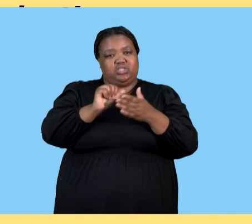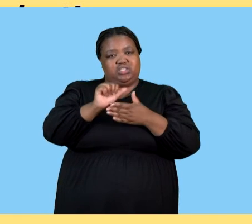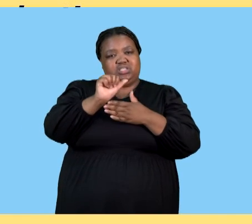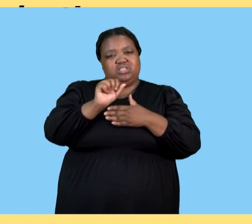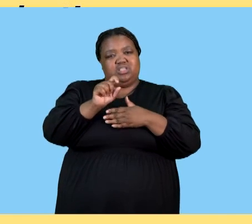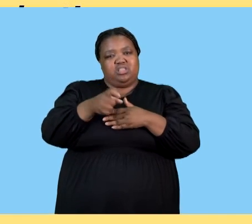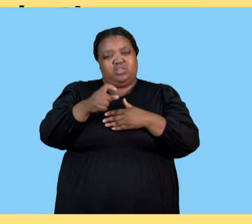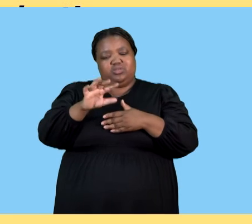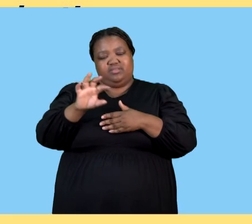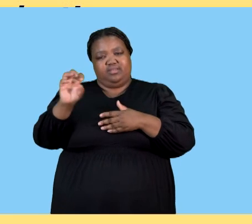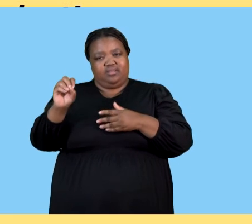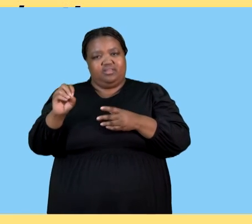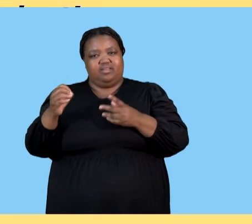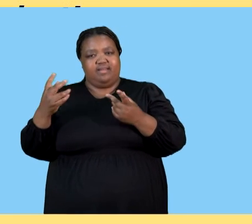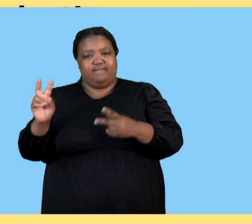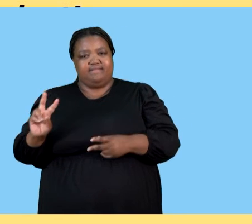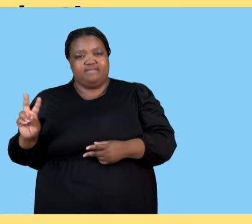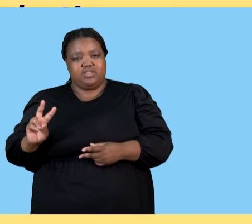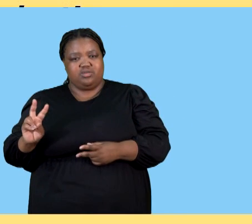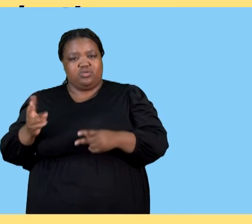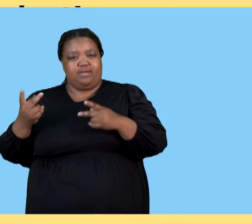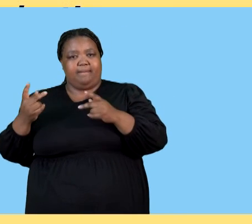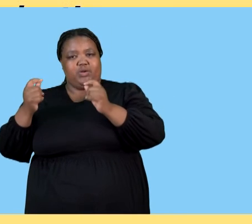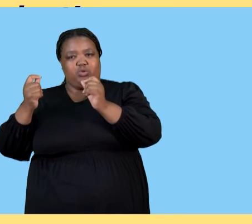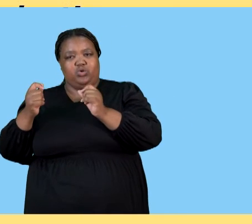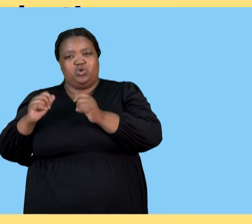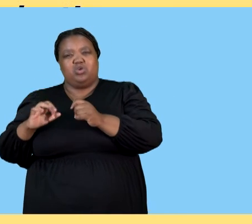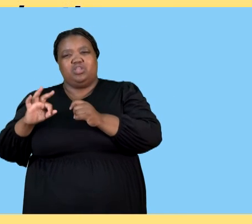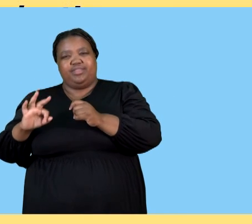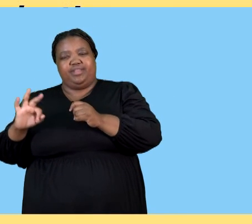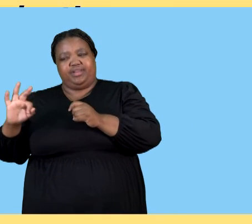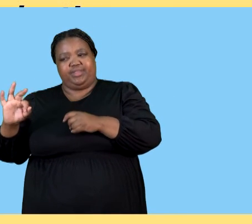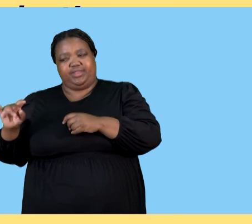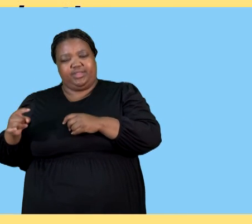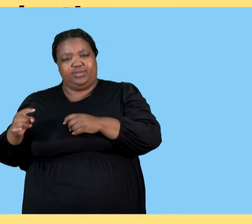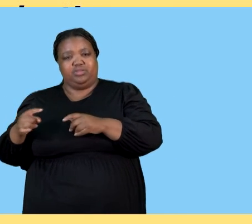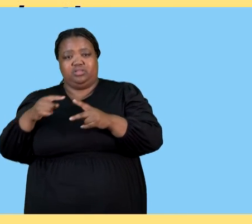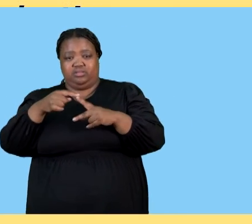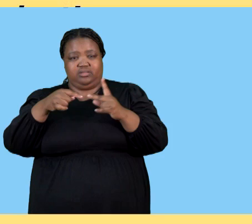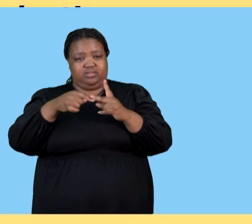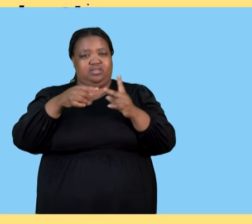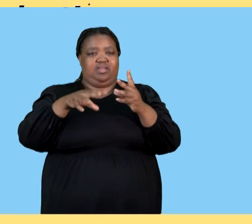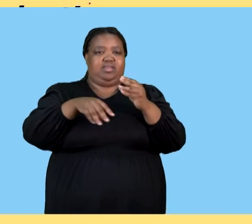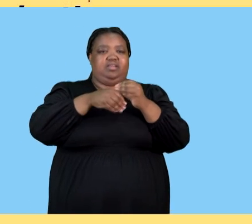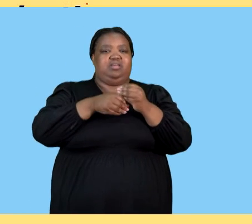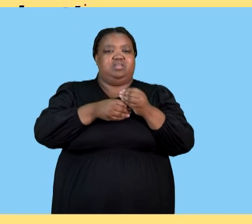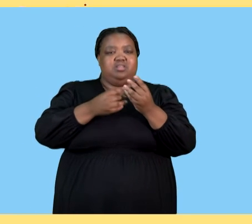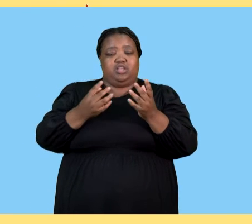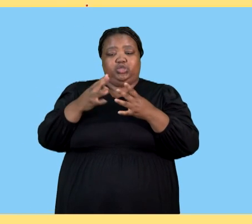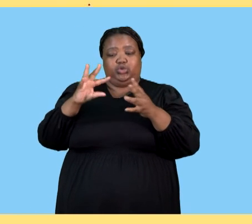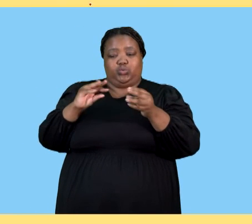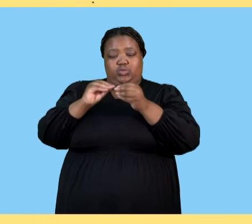16,500. And my variable cost is 33,000. So if I add these two amounts, I'll end up with my total